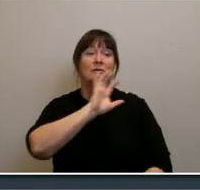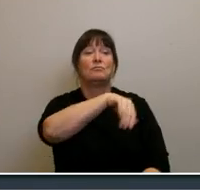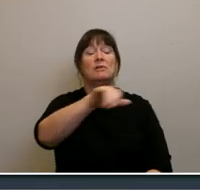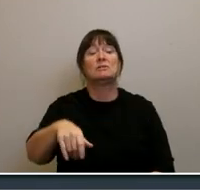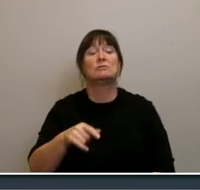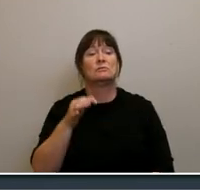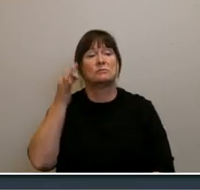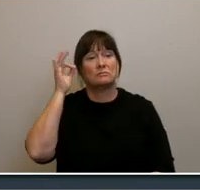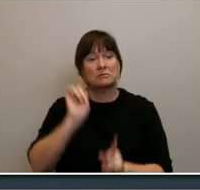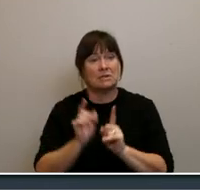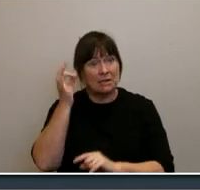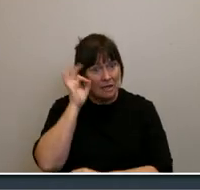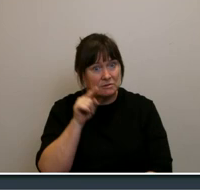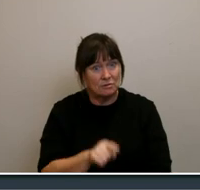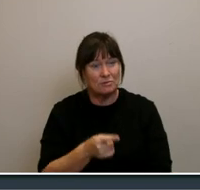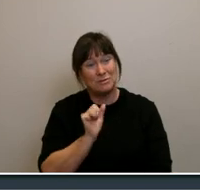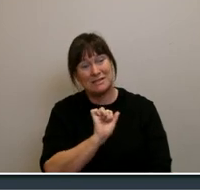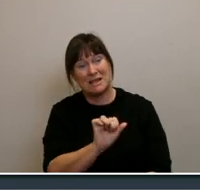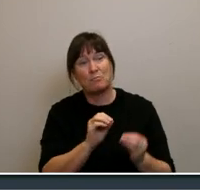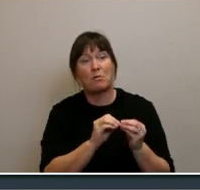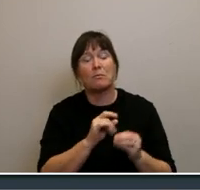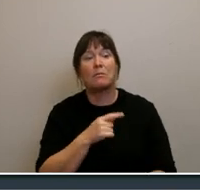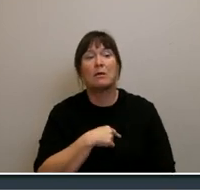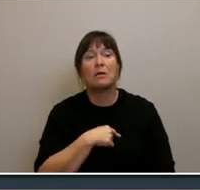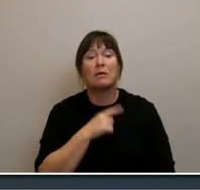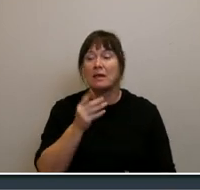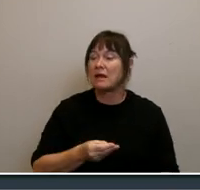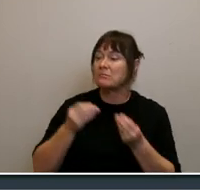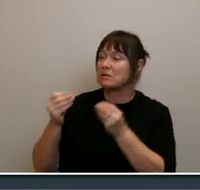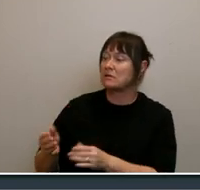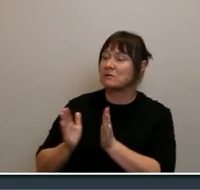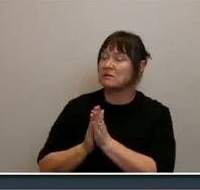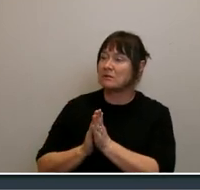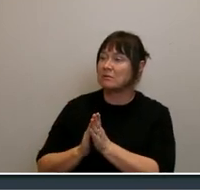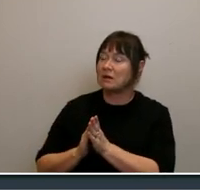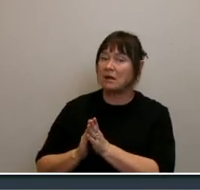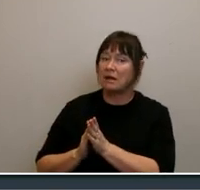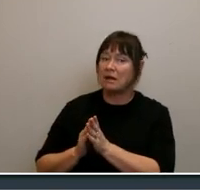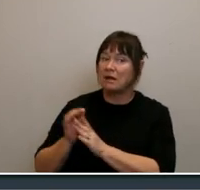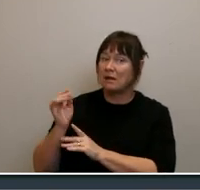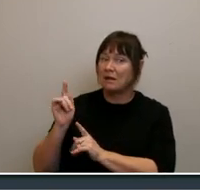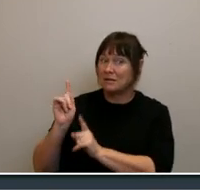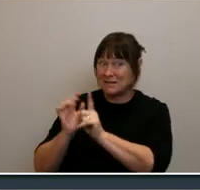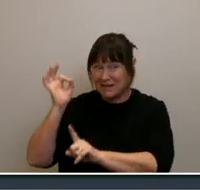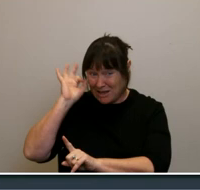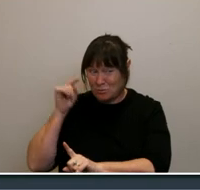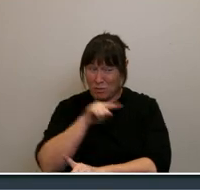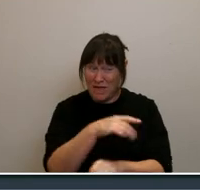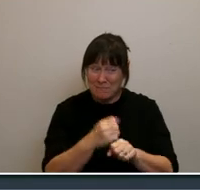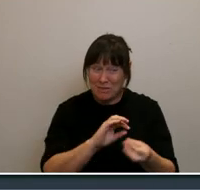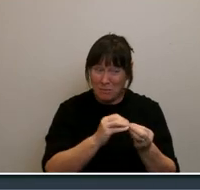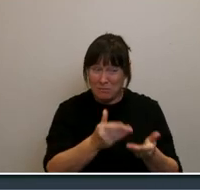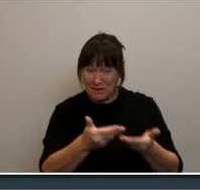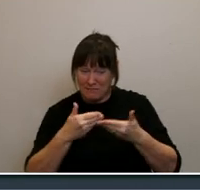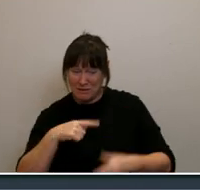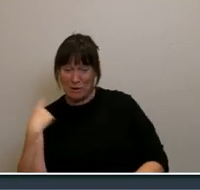theirs. What they cannot do is pass the problem onto Napier City Council ratepayers to pay for the problem they created. Now, the